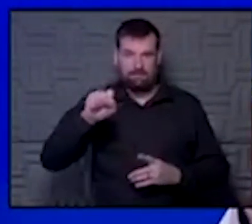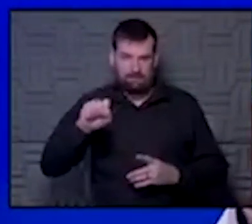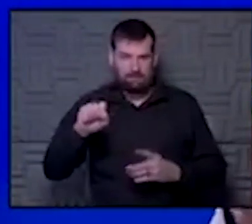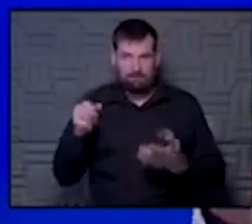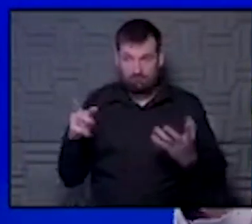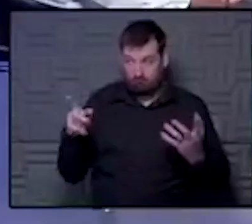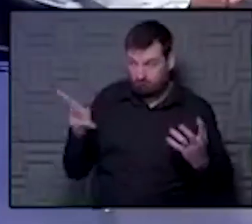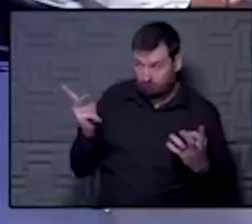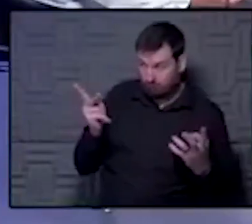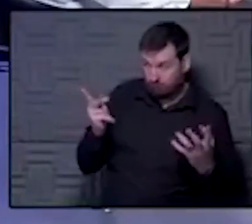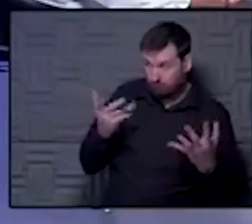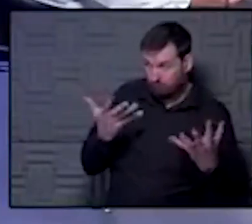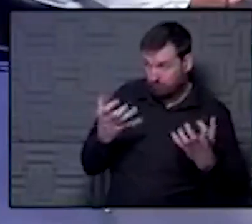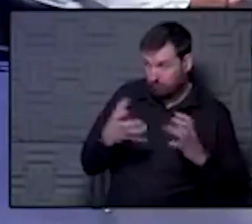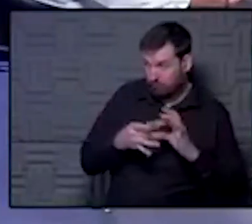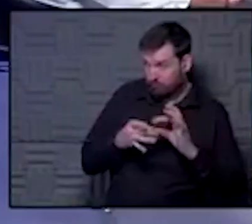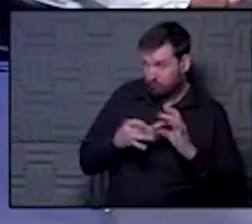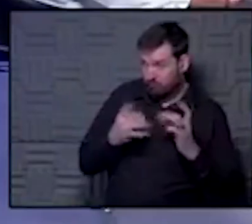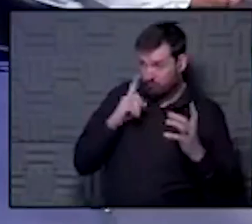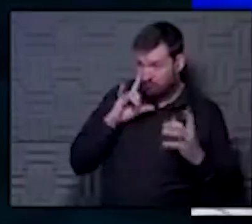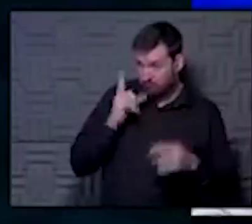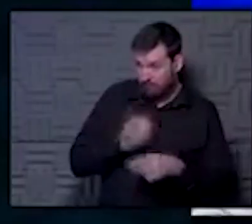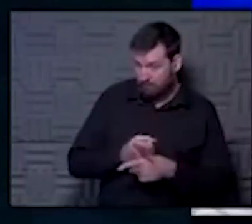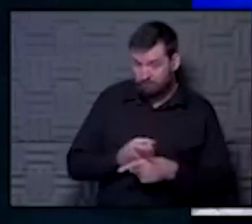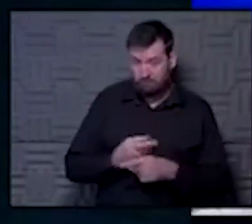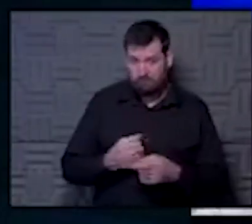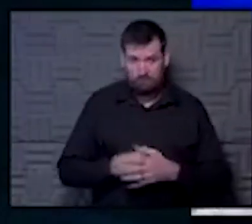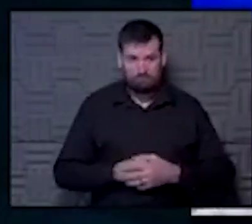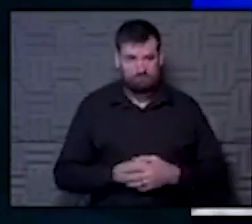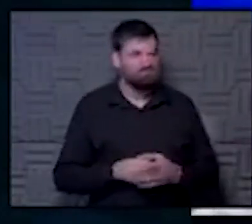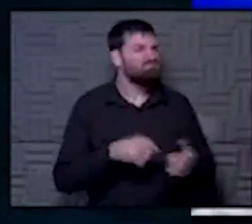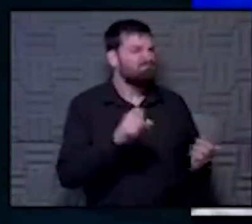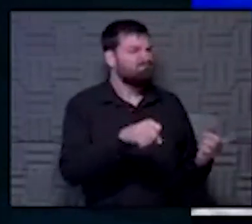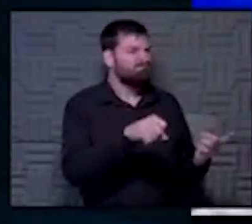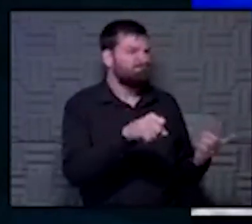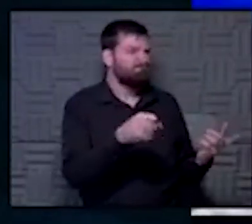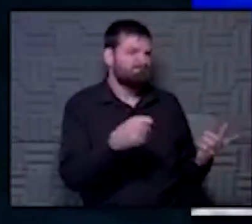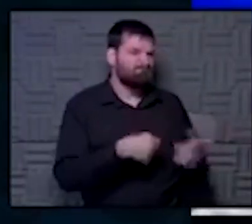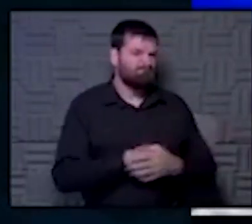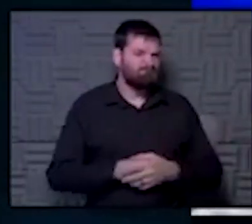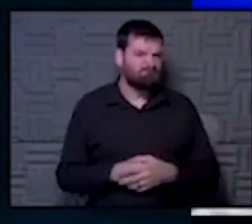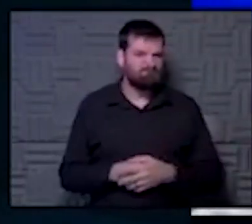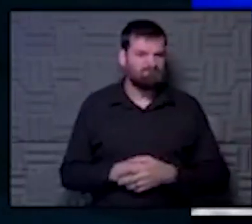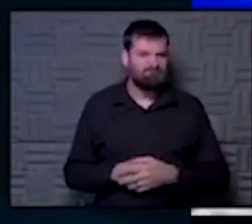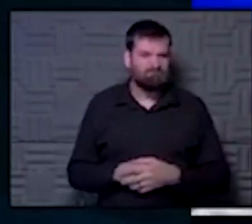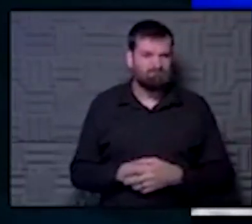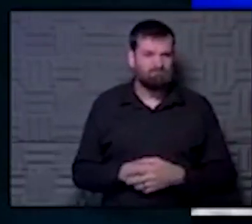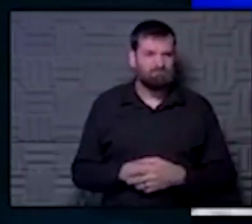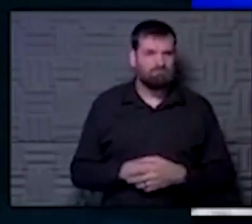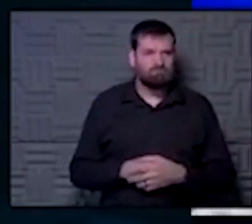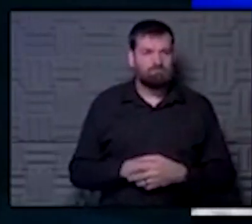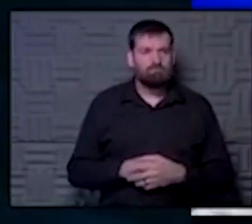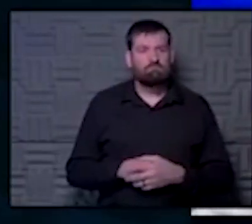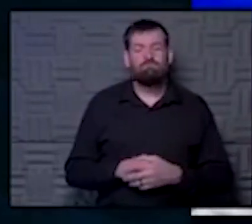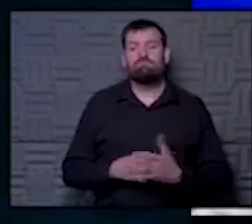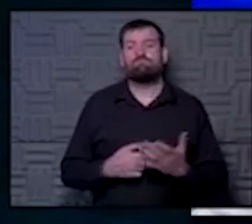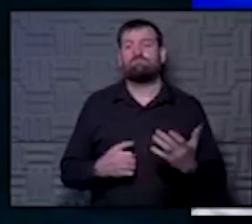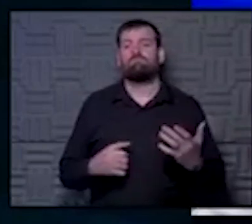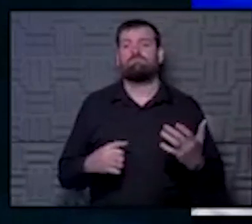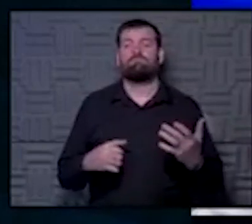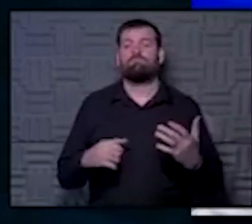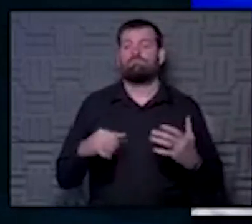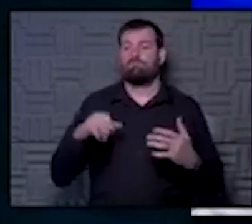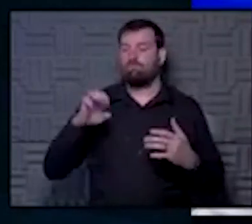don't know, you guys, Belete, do you want to say anything? Does that sound right to you? Yeah, it sounds right to me. Either you can rest a patient on an